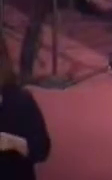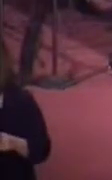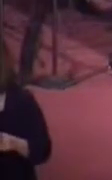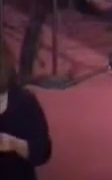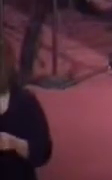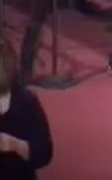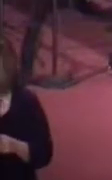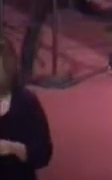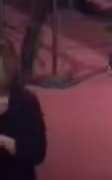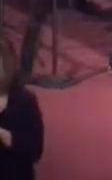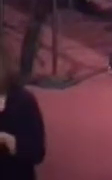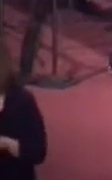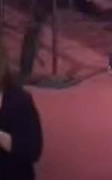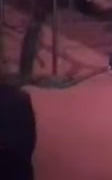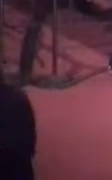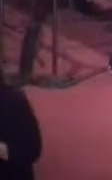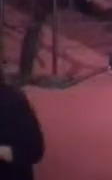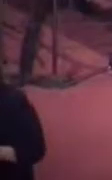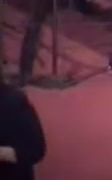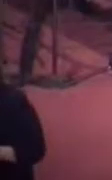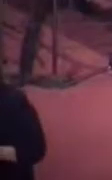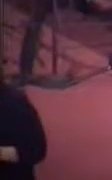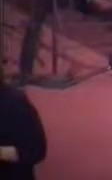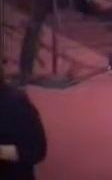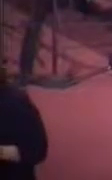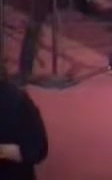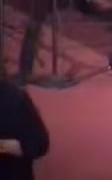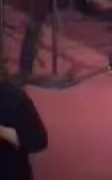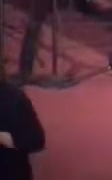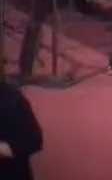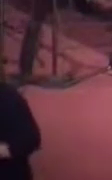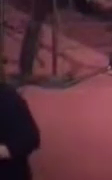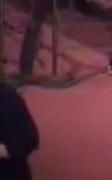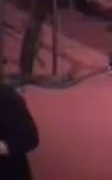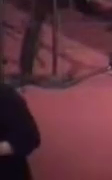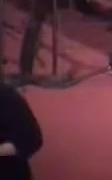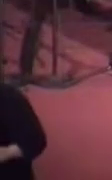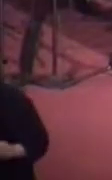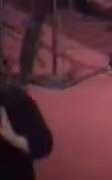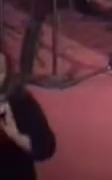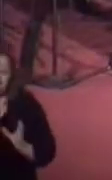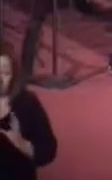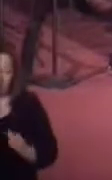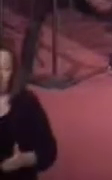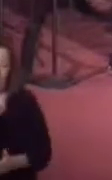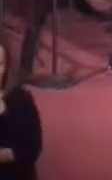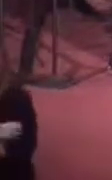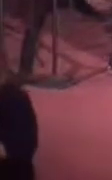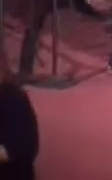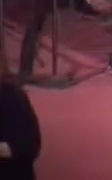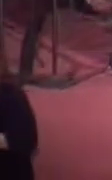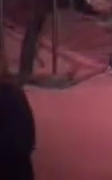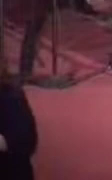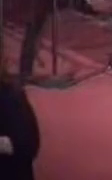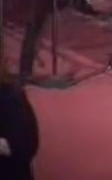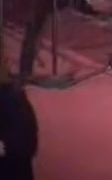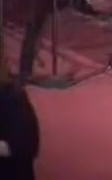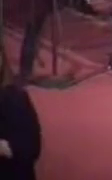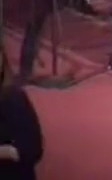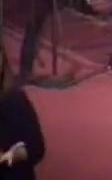coworker that she would pray for someone that was overheard in a private conversation, and the power of prayer is